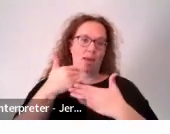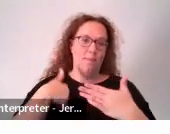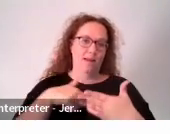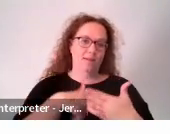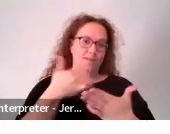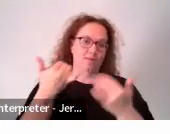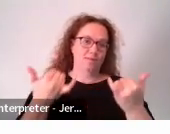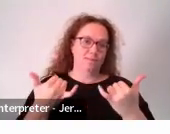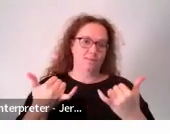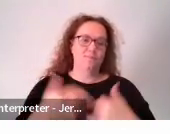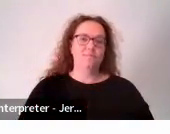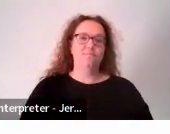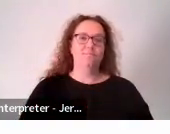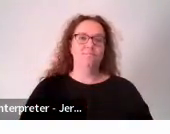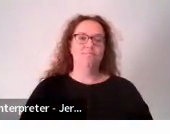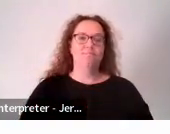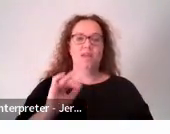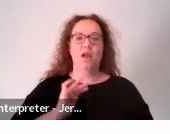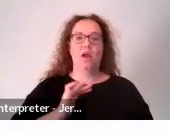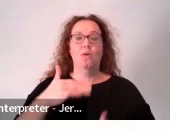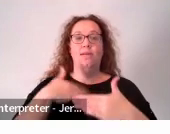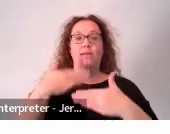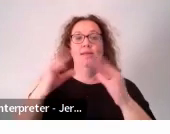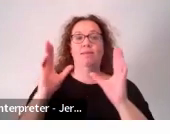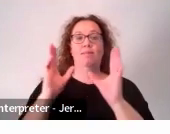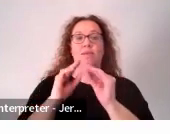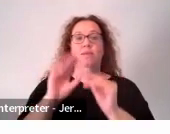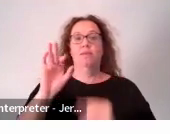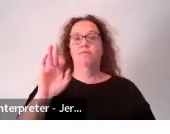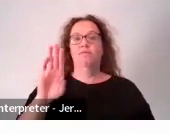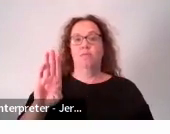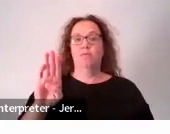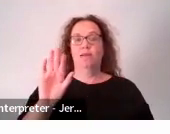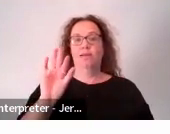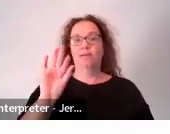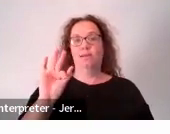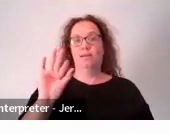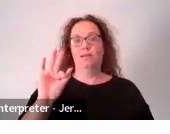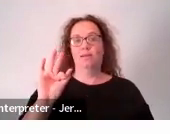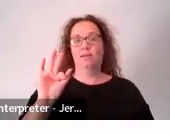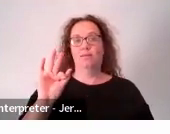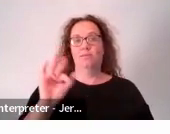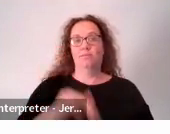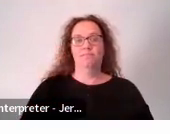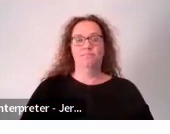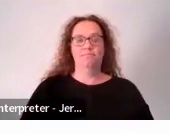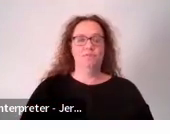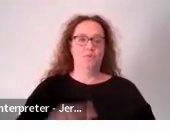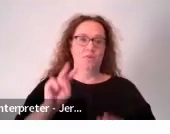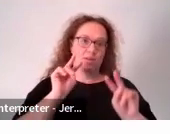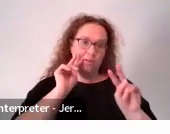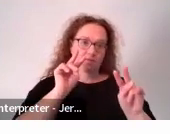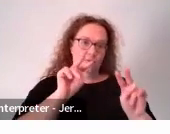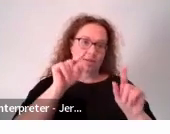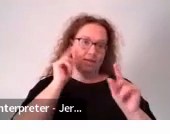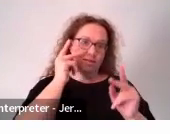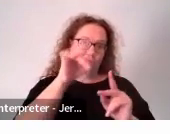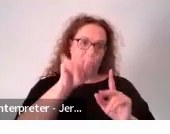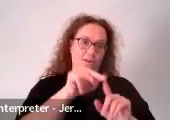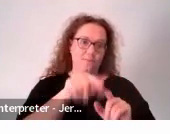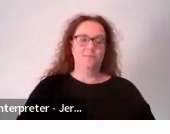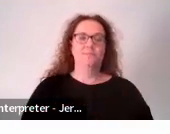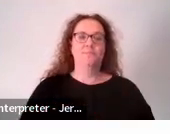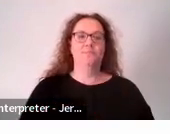out today. And our next town hall will be February 19th. So we look forward to seeing you all then.